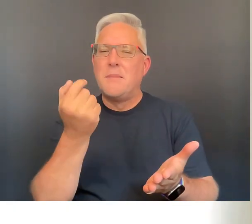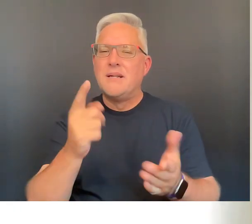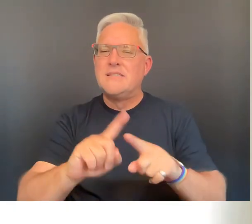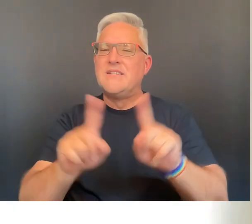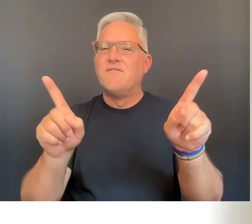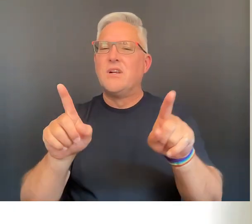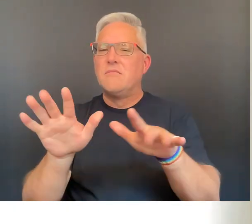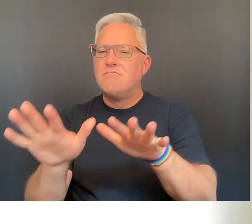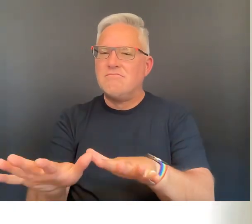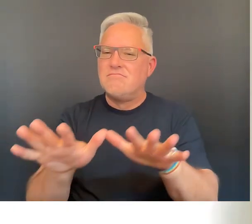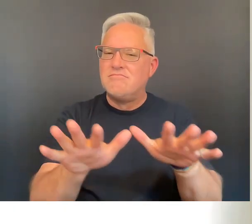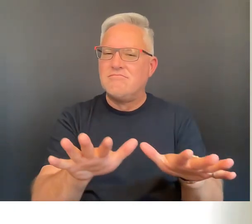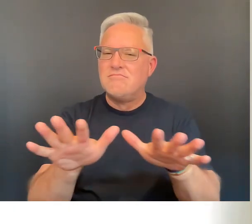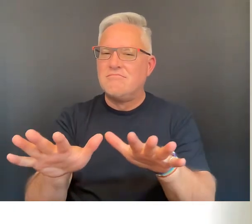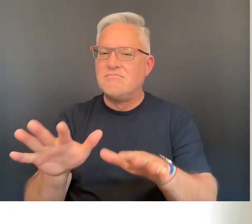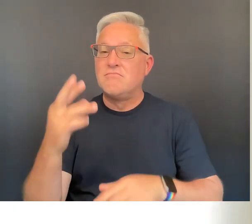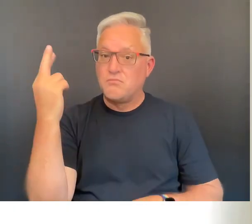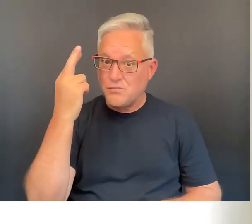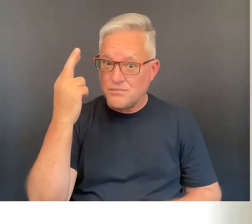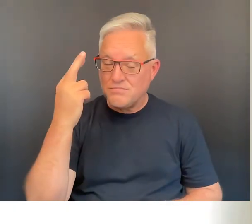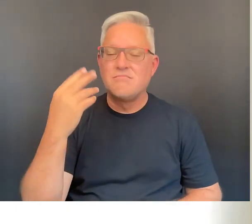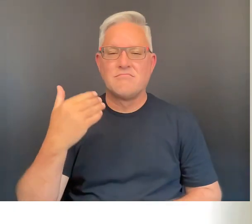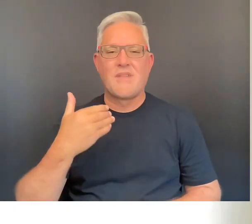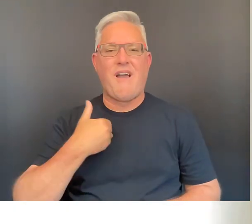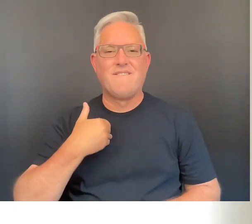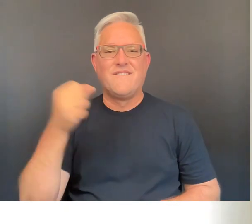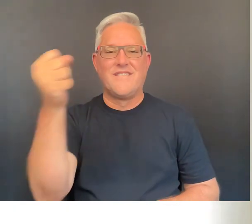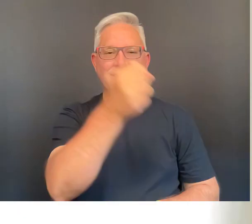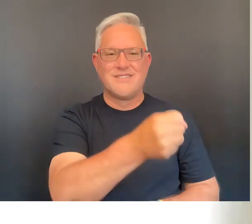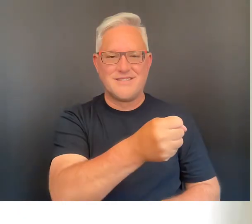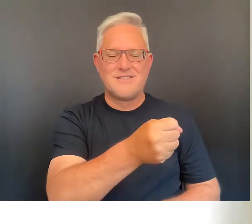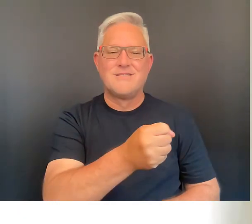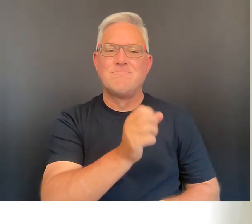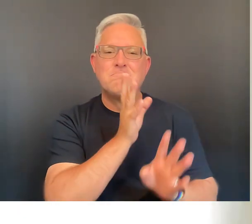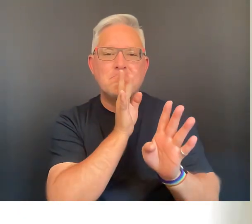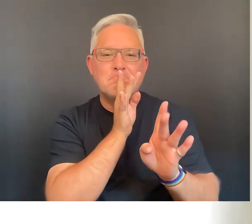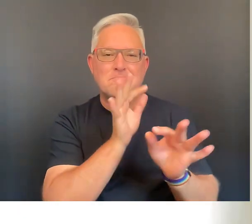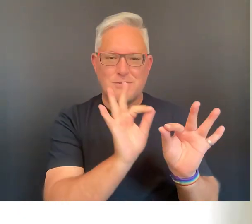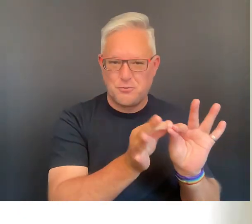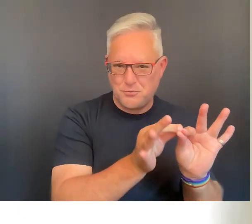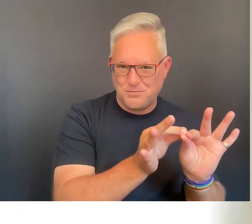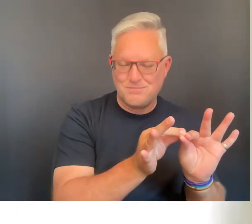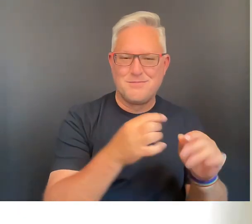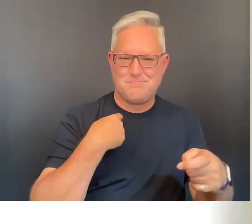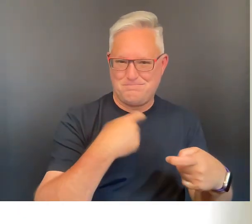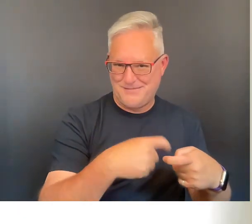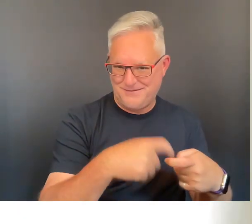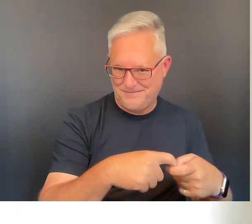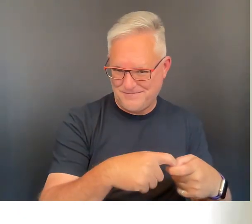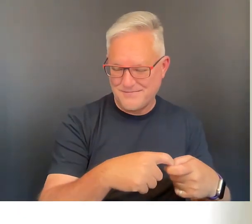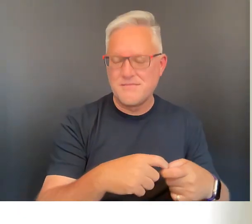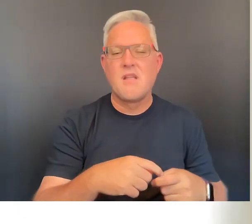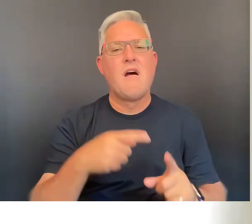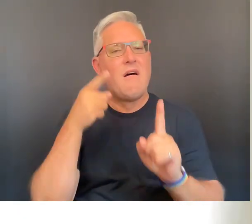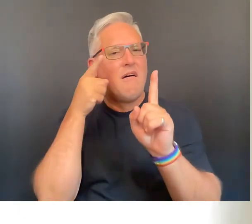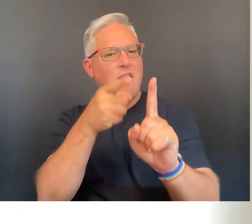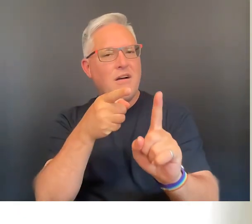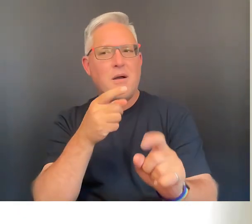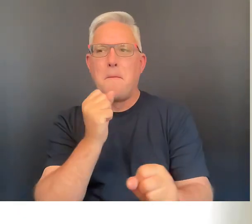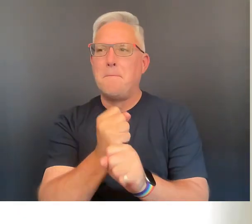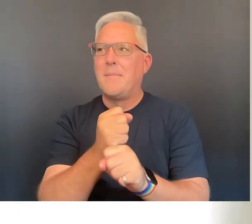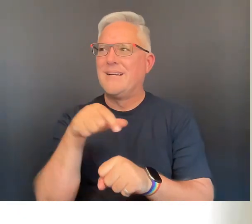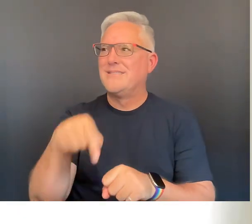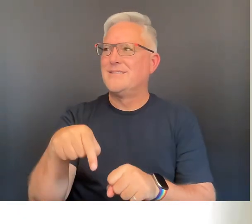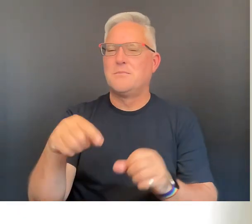being offered. And so, in efforts of creating a wider, expansive space for